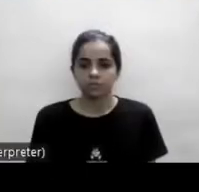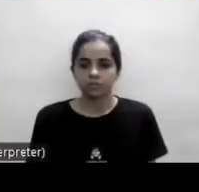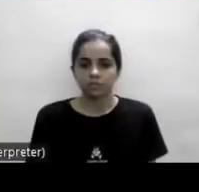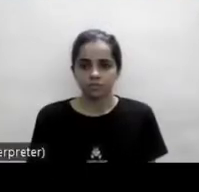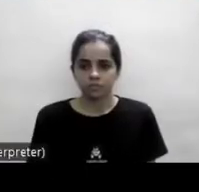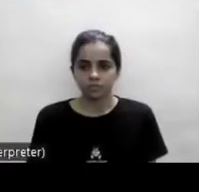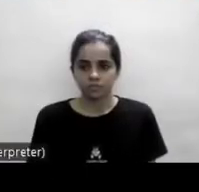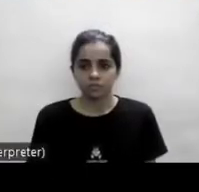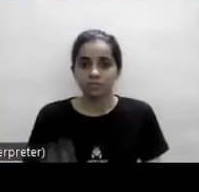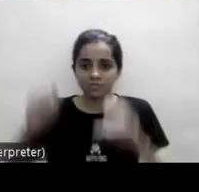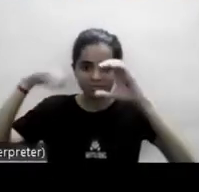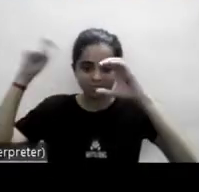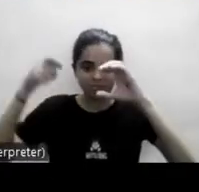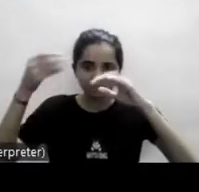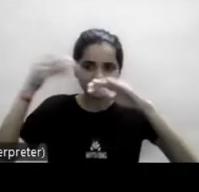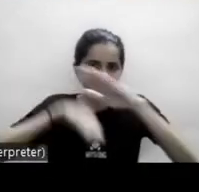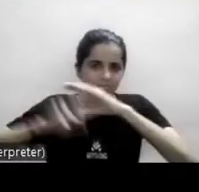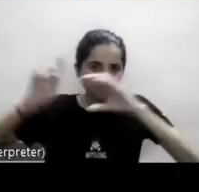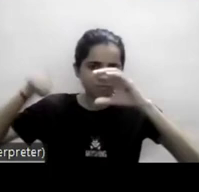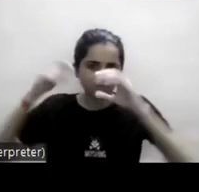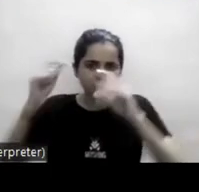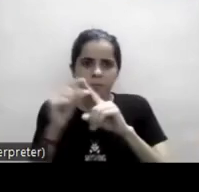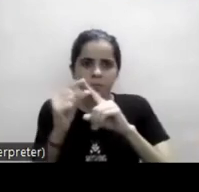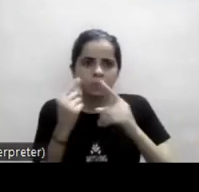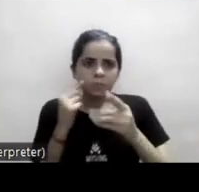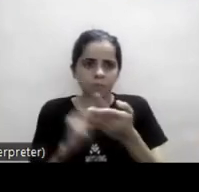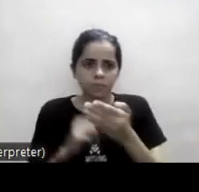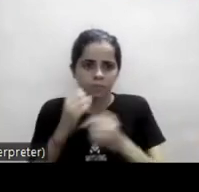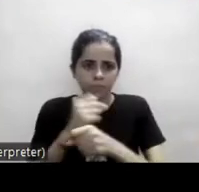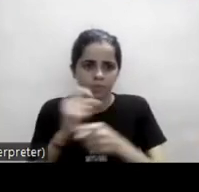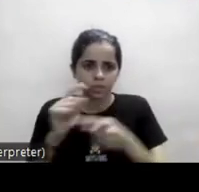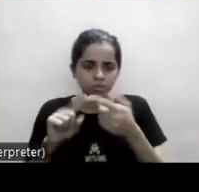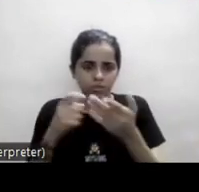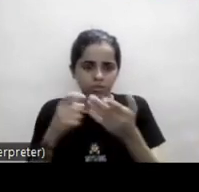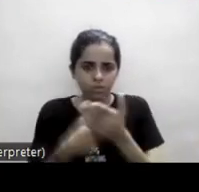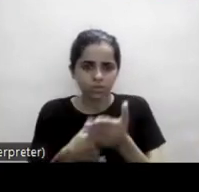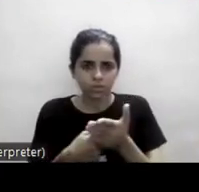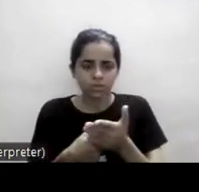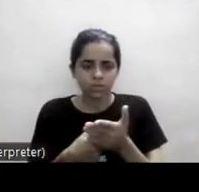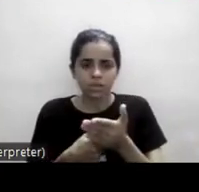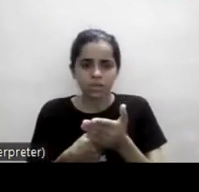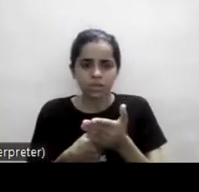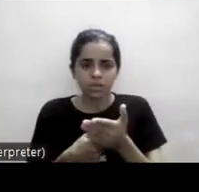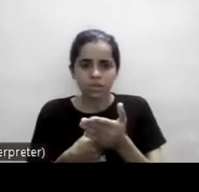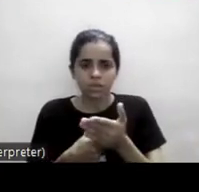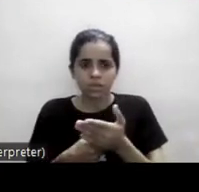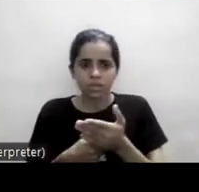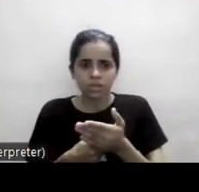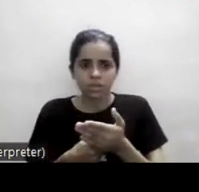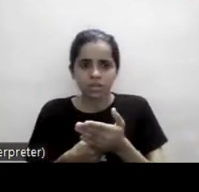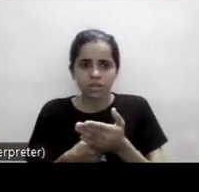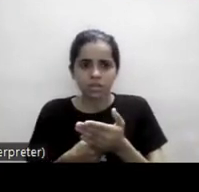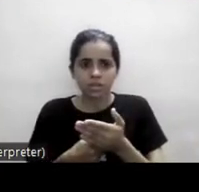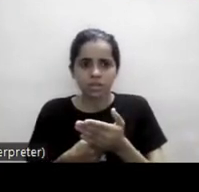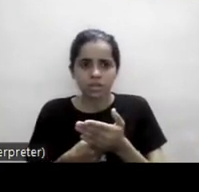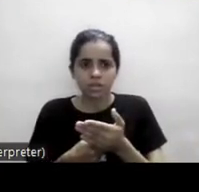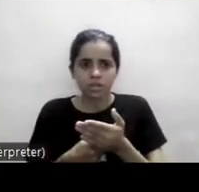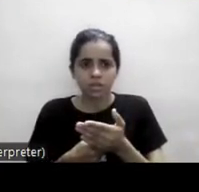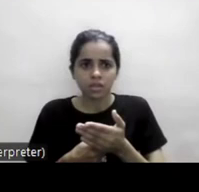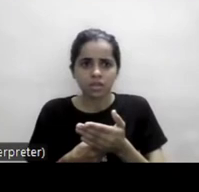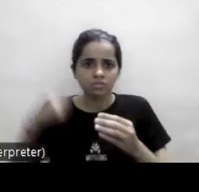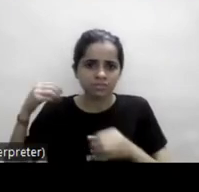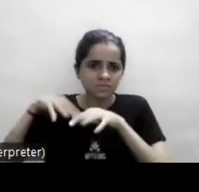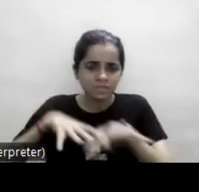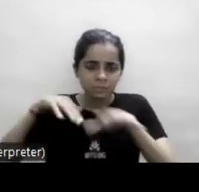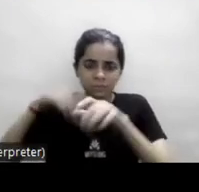This is a scene from the film Pinjar, where these women are running after Pagli. She is